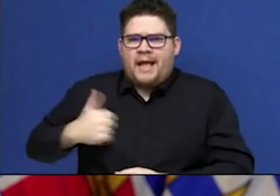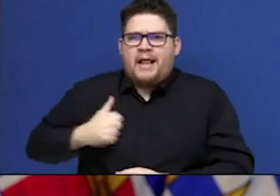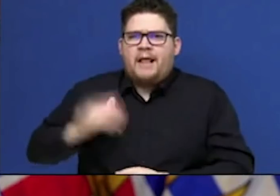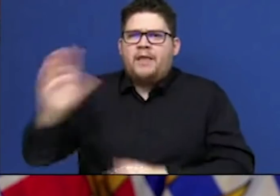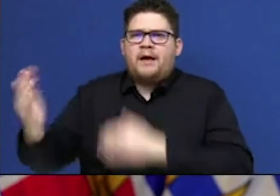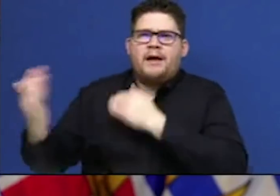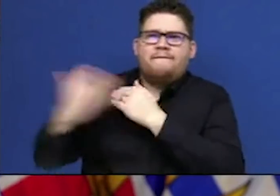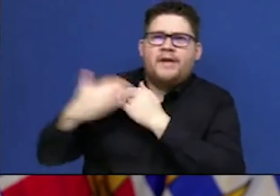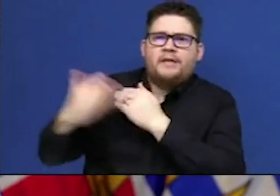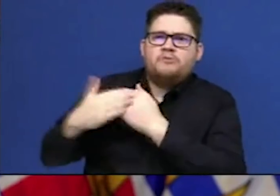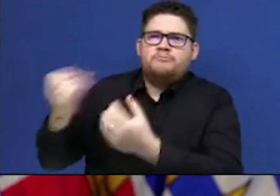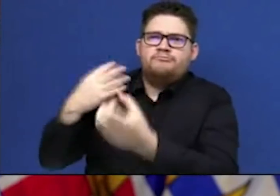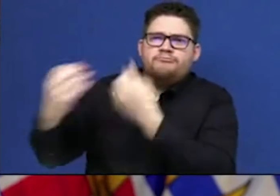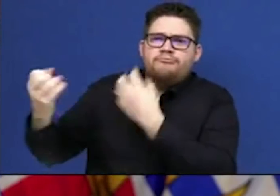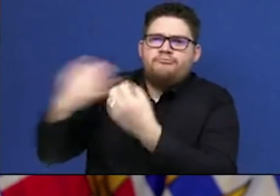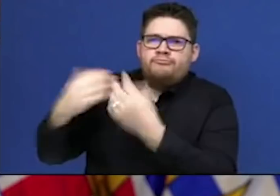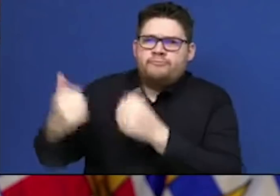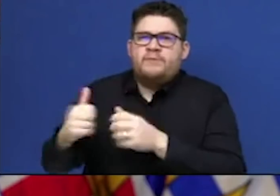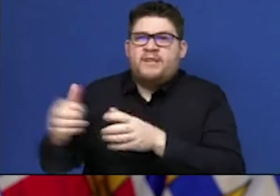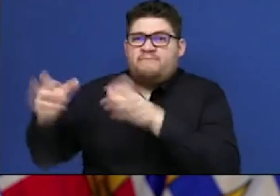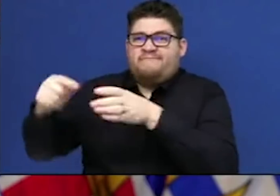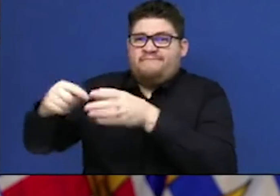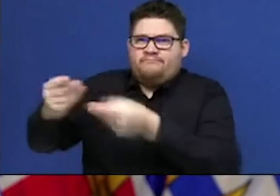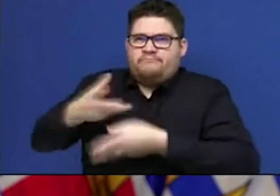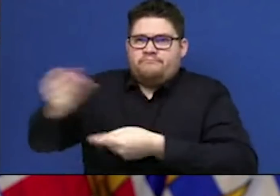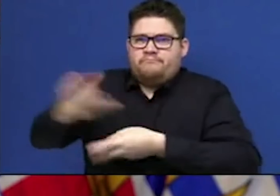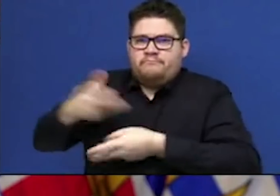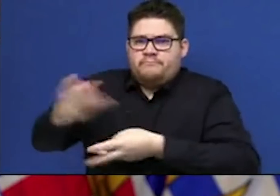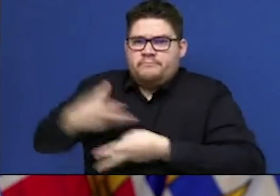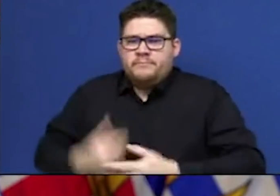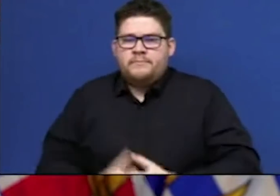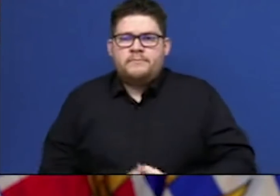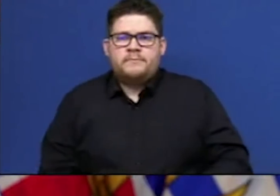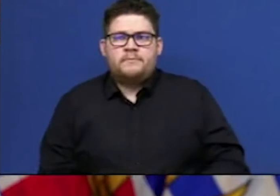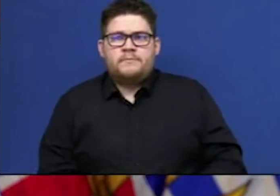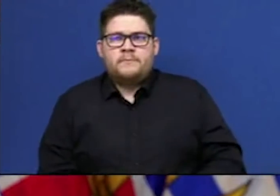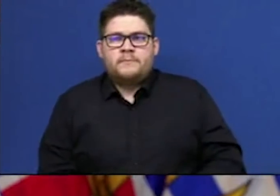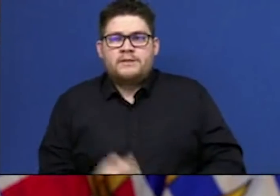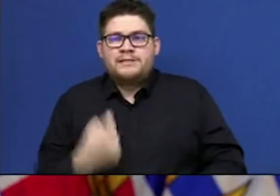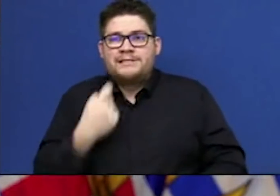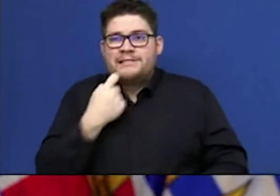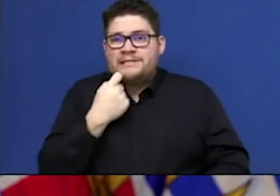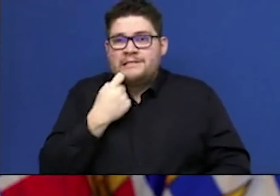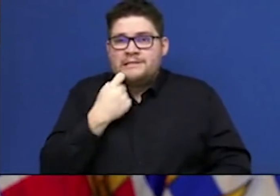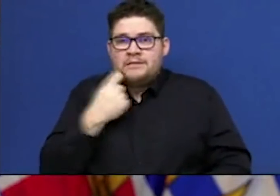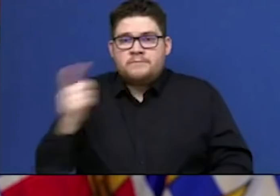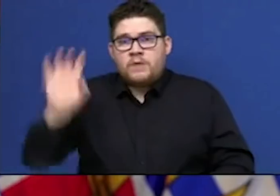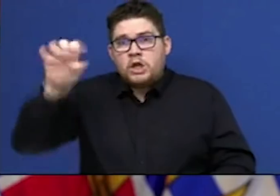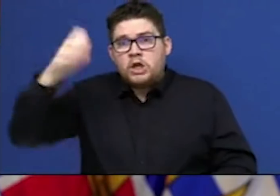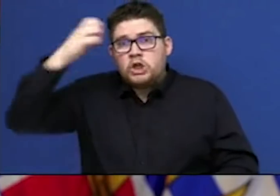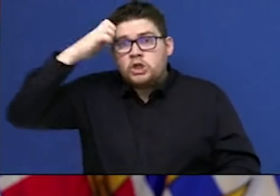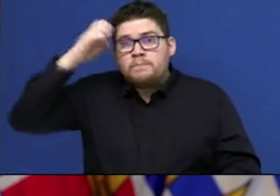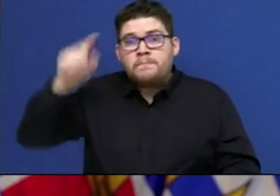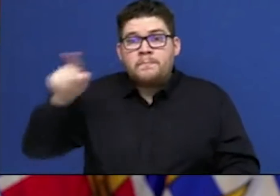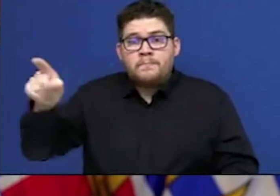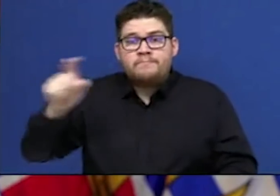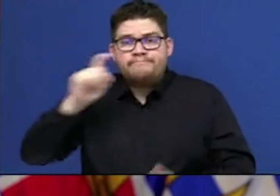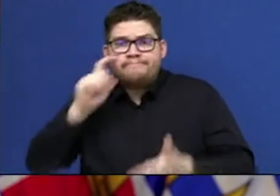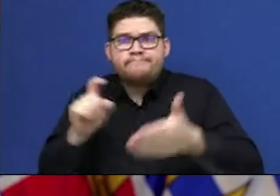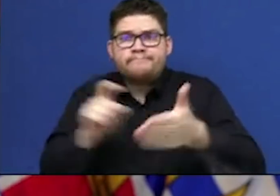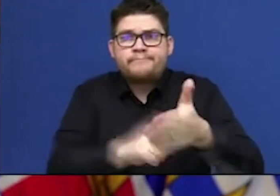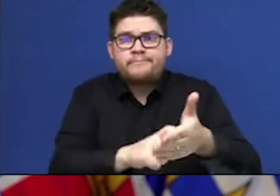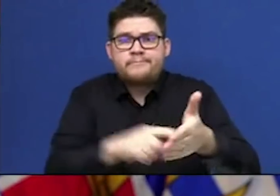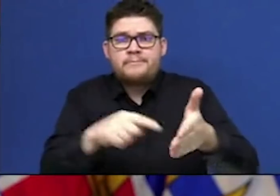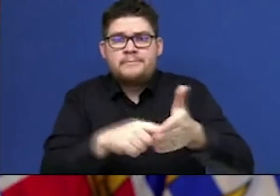detected in younger people in Europe using the AstraZeneca vaccine. While the instances are rare, this